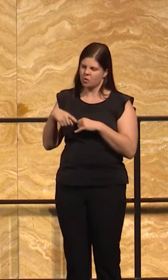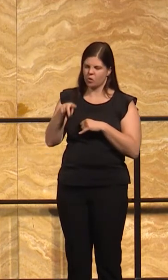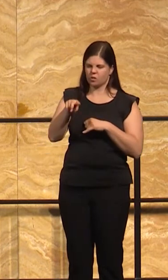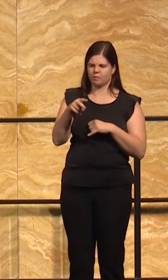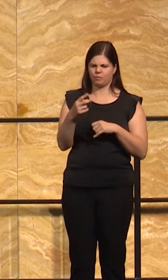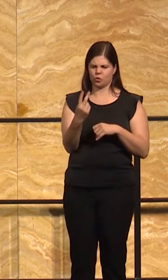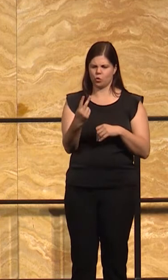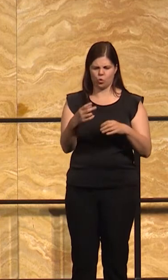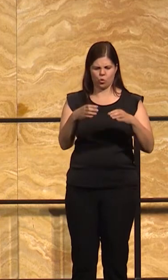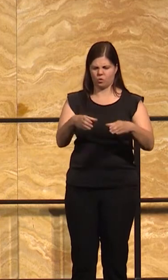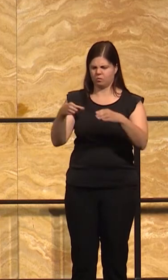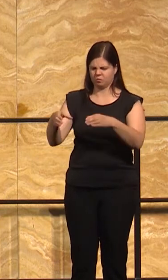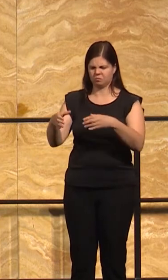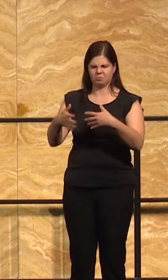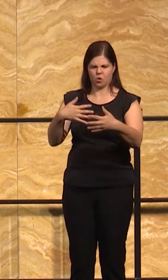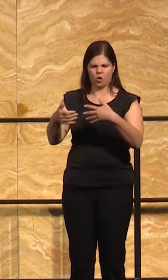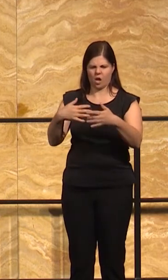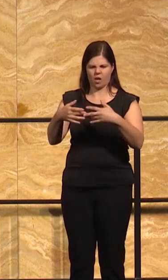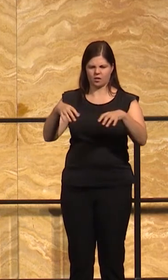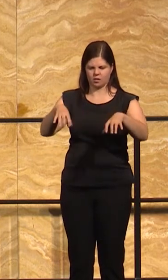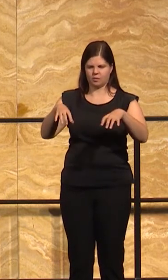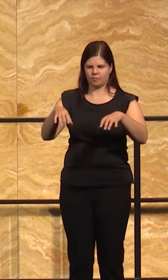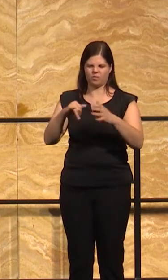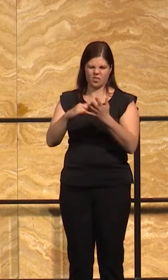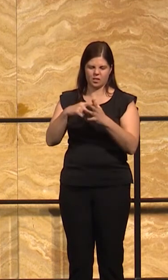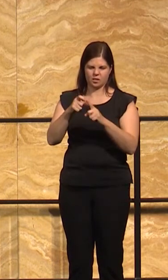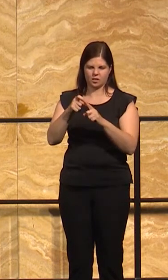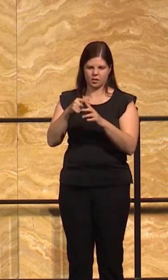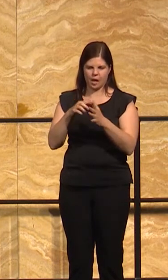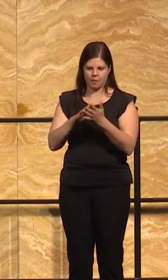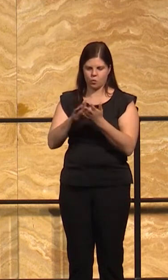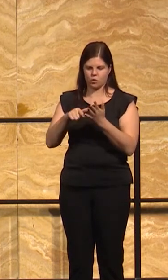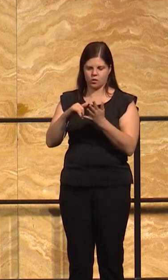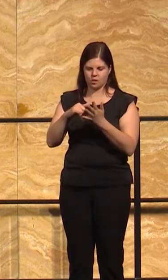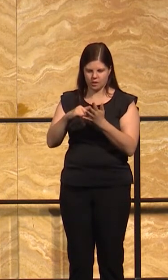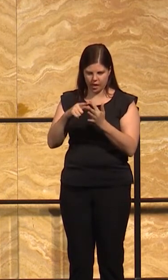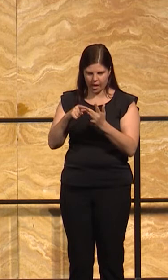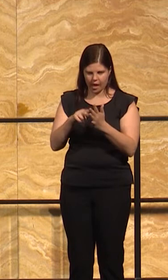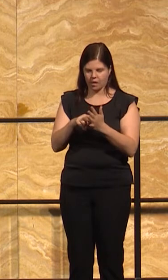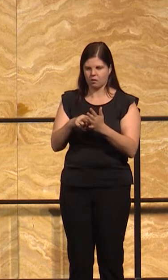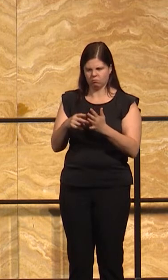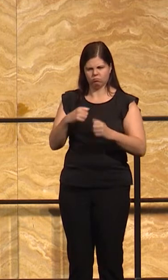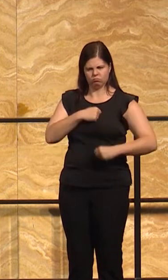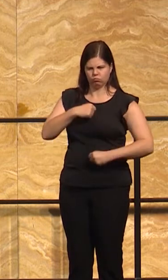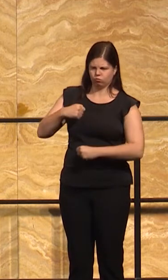states. When Saddam Hussein defeated, militarily defeated in Iran,